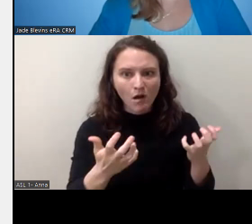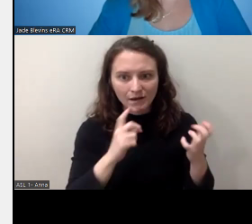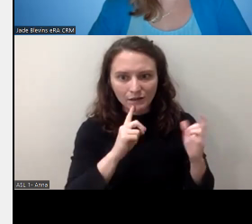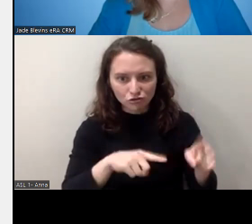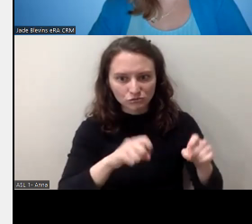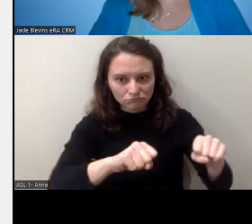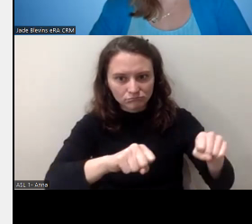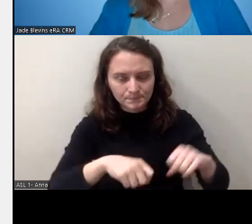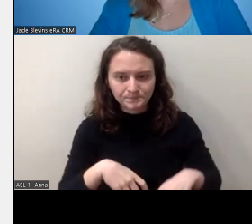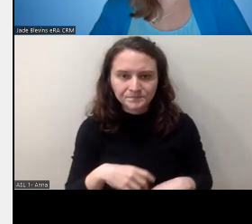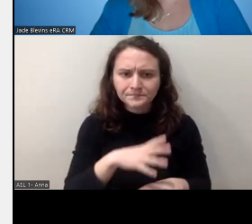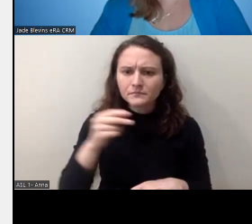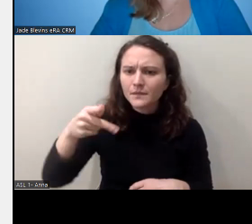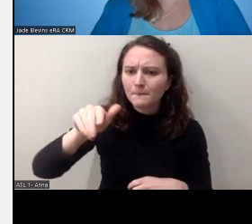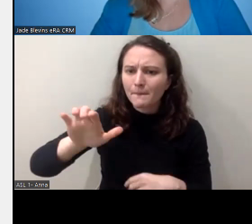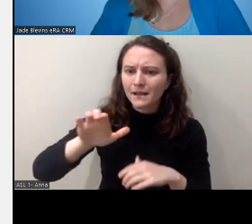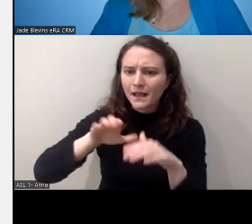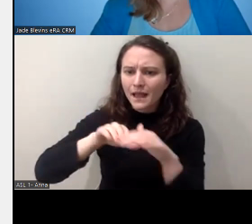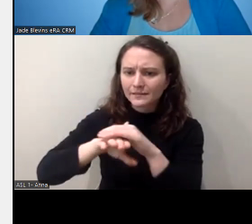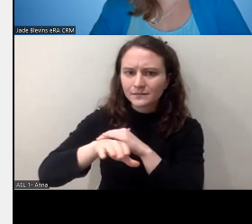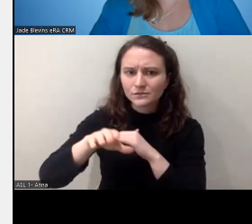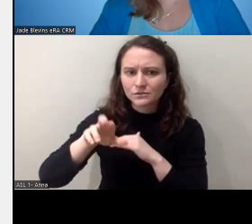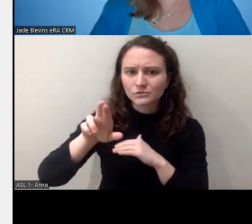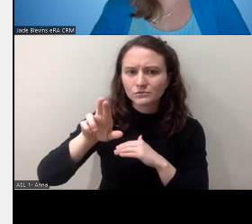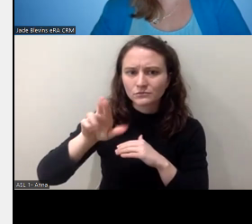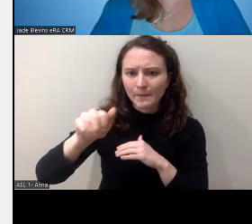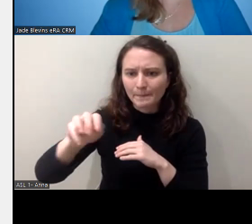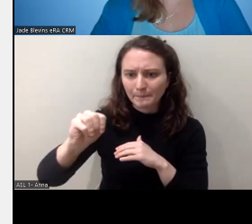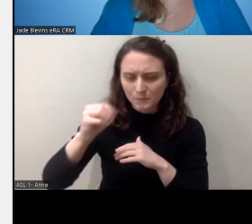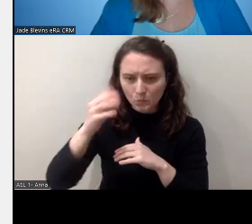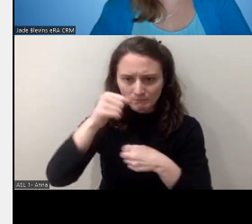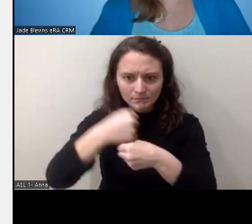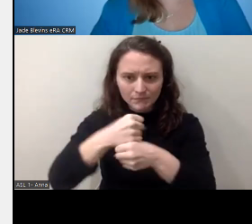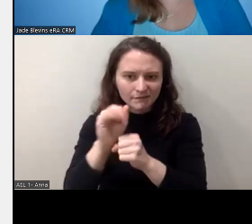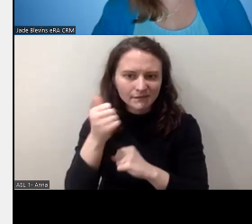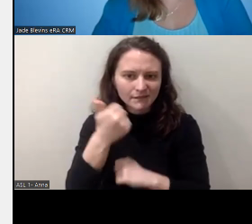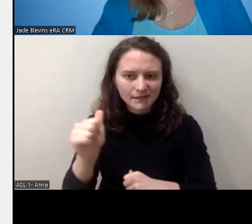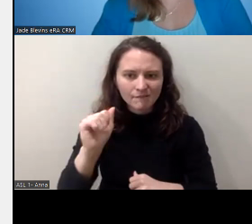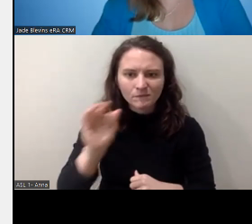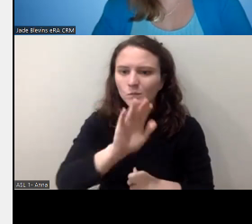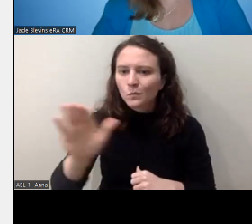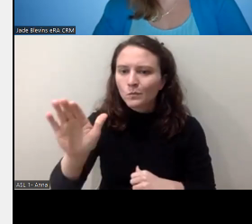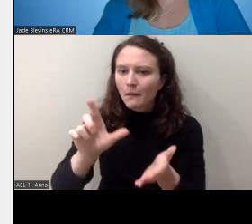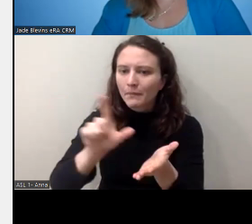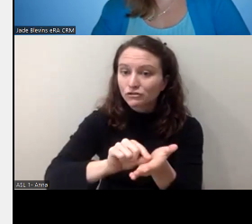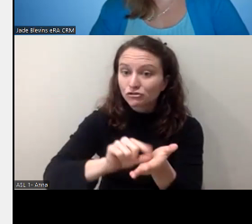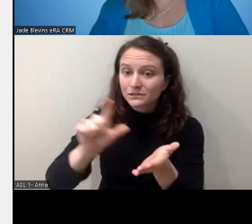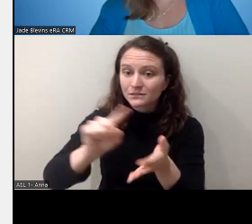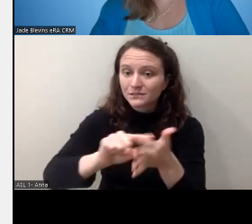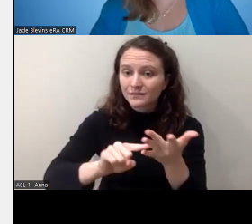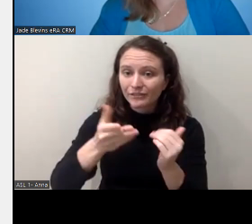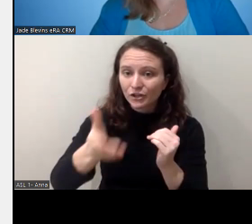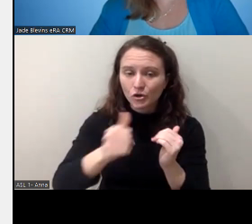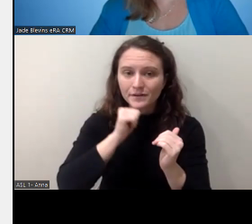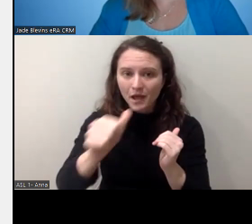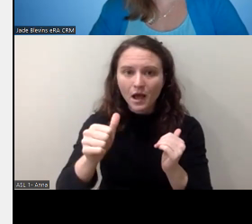also have a public access RAM, which will be automatically created if any of the publications in there are not compliant